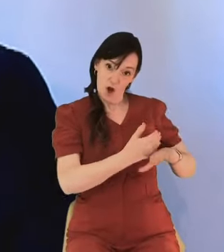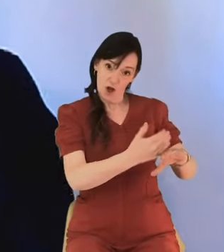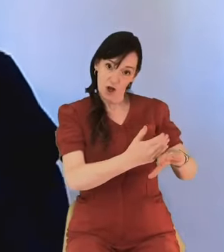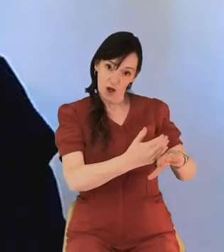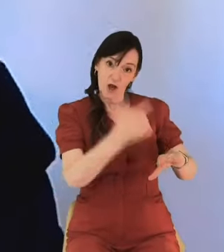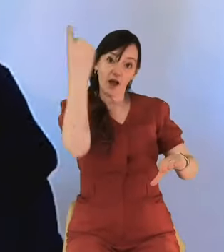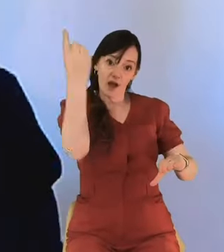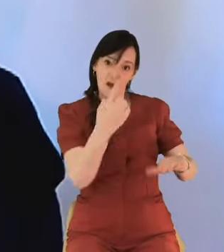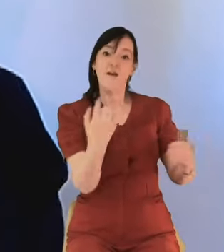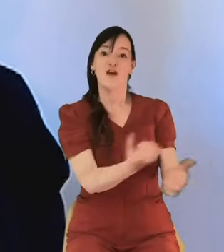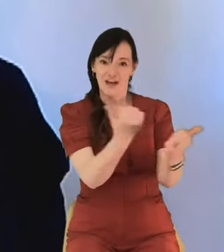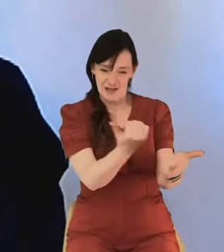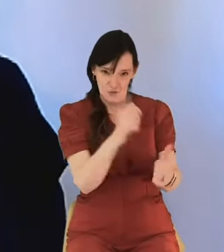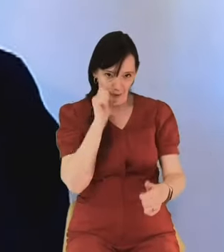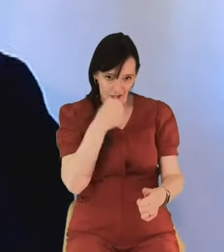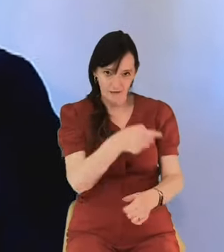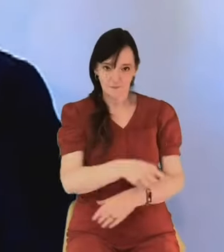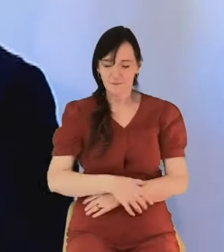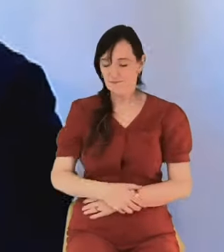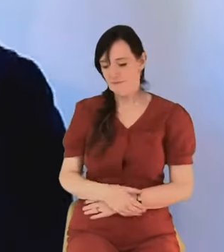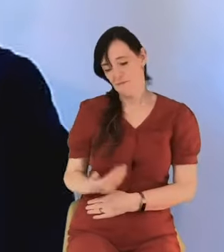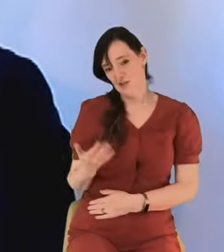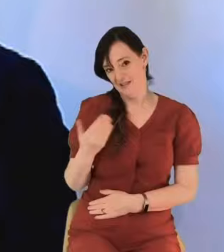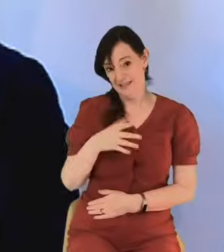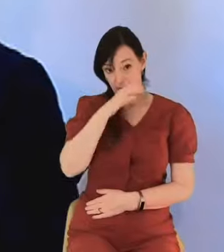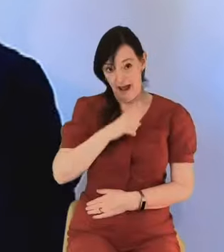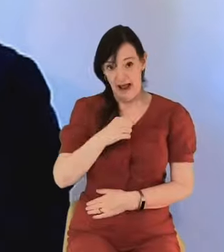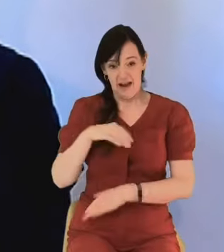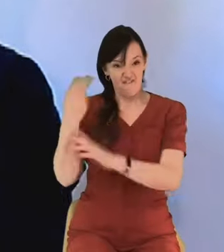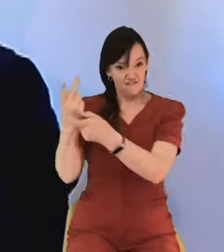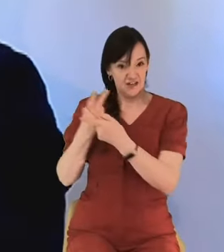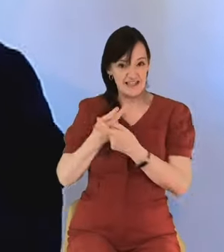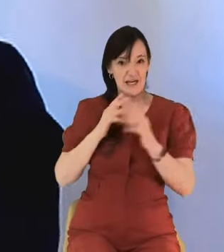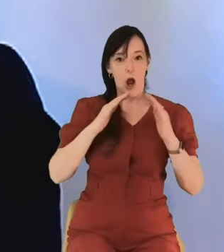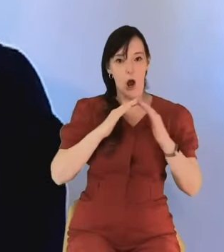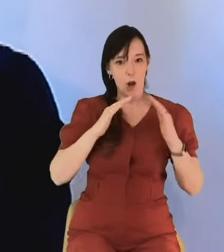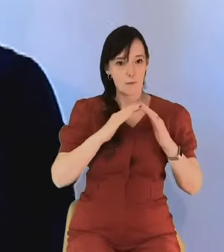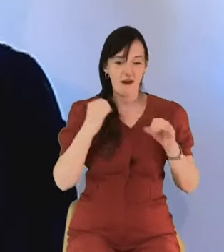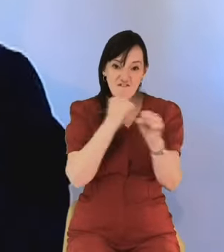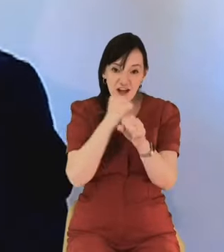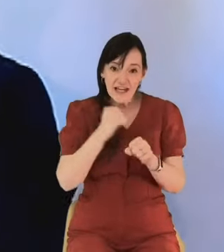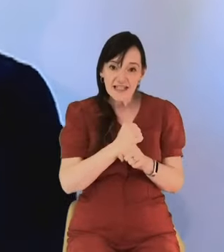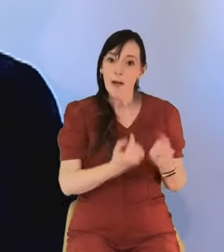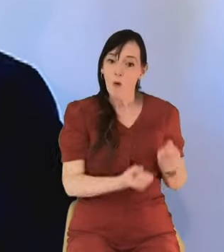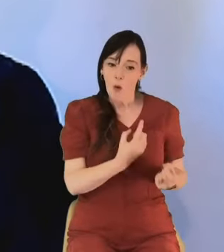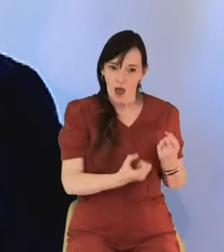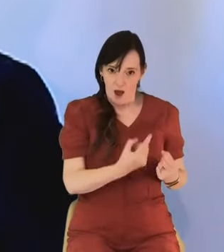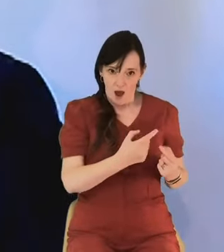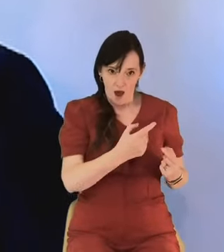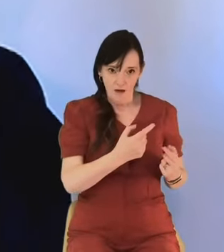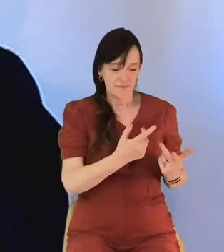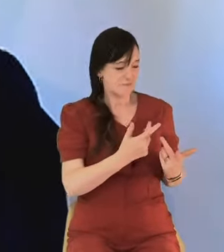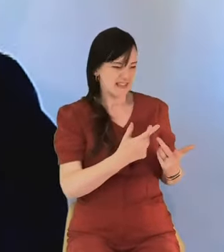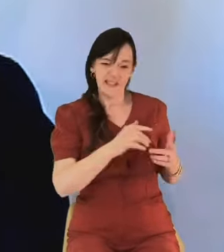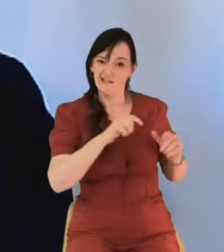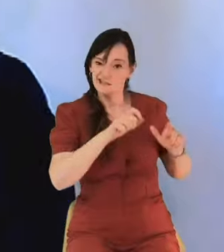There's a guy who came to fix our boiler, and he came and he opened it up and he was with us about 10 minutes and then he went away. Said